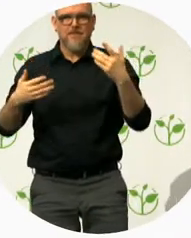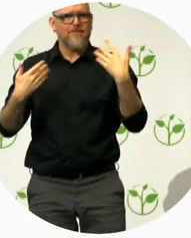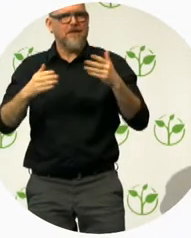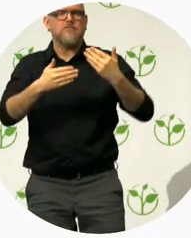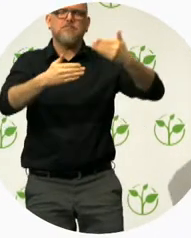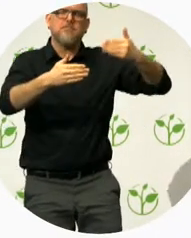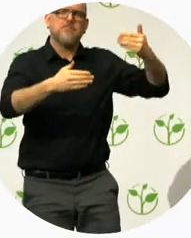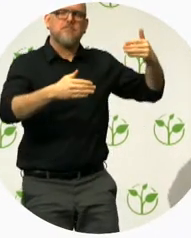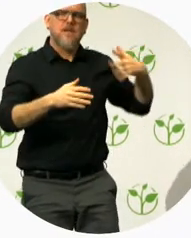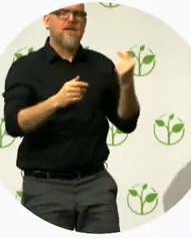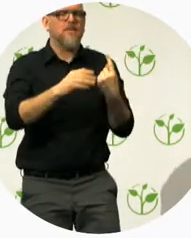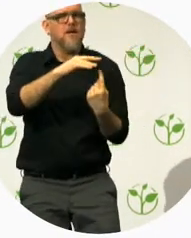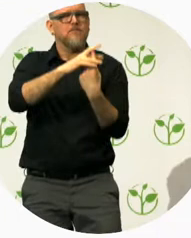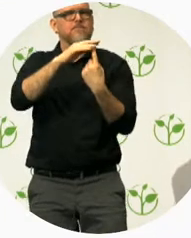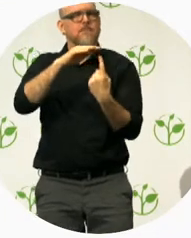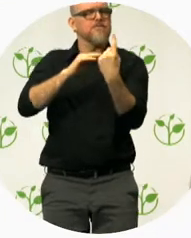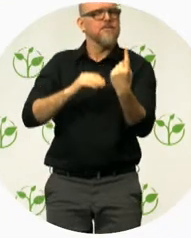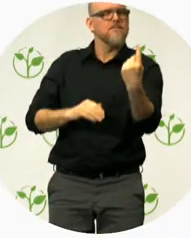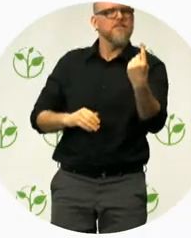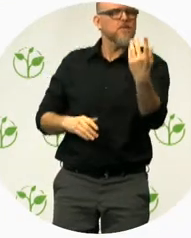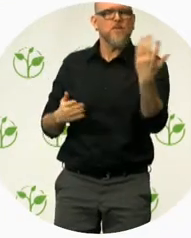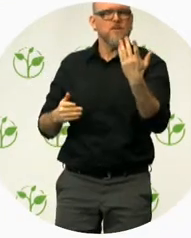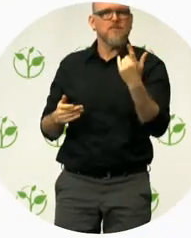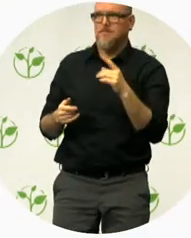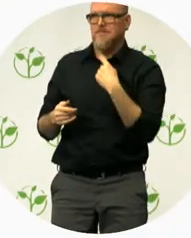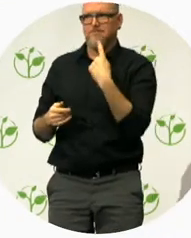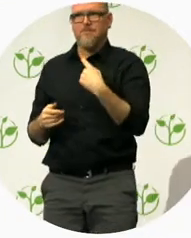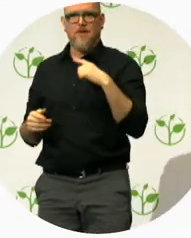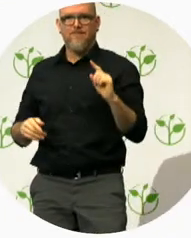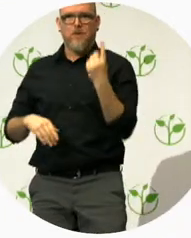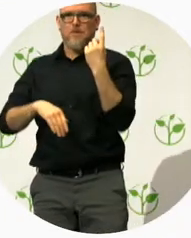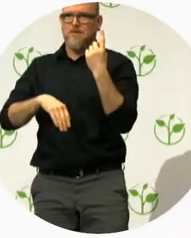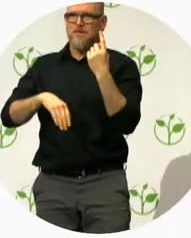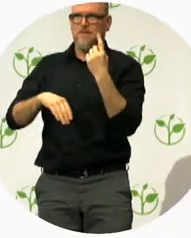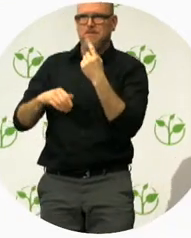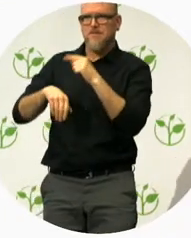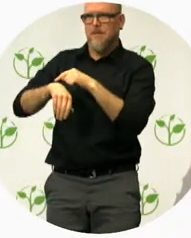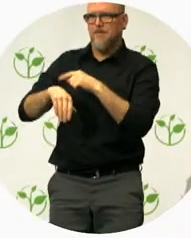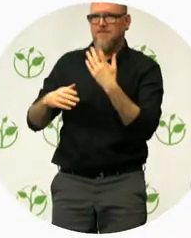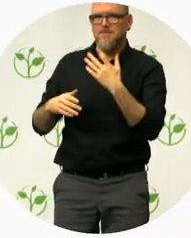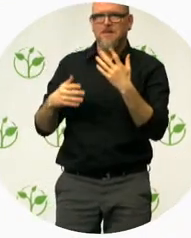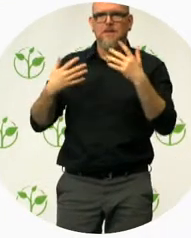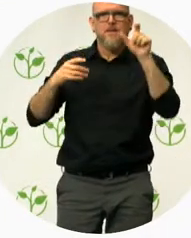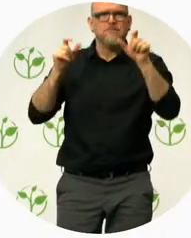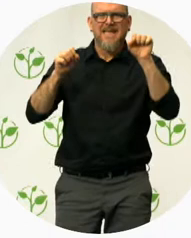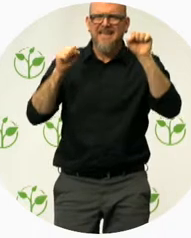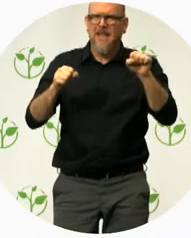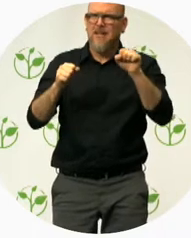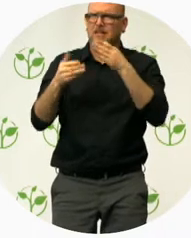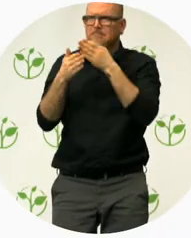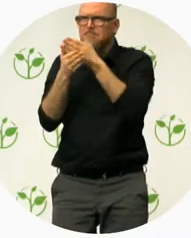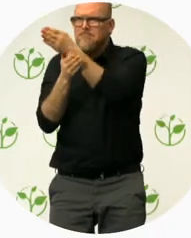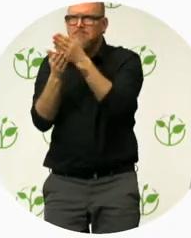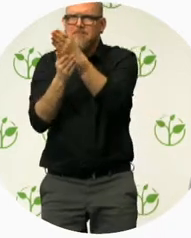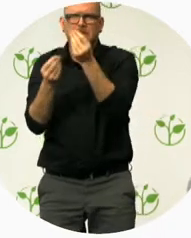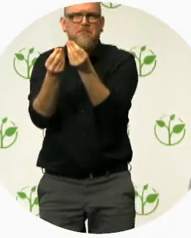through the door, we have a great capacity to attract very committed and